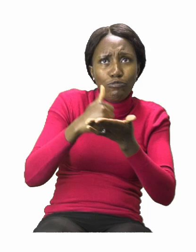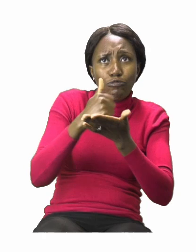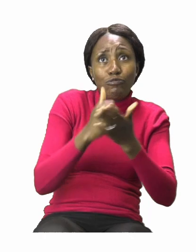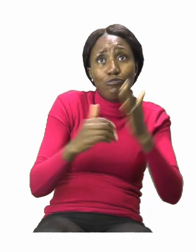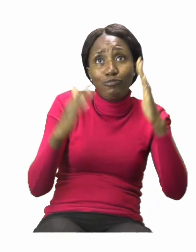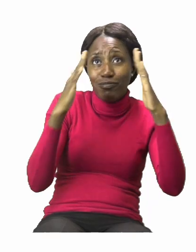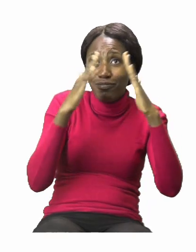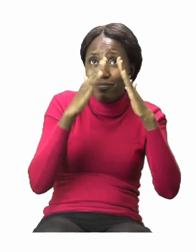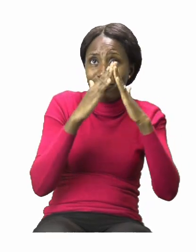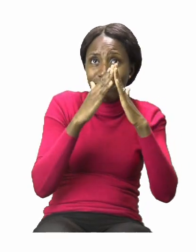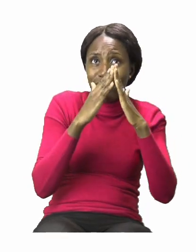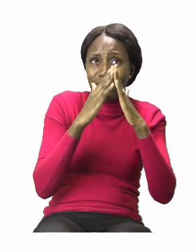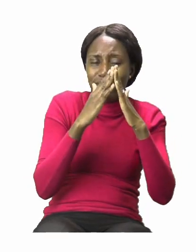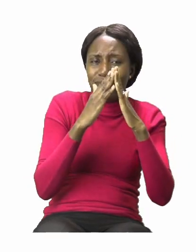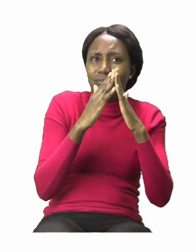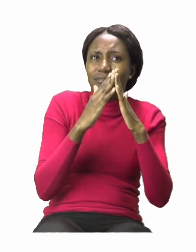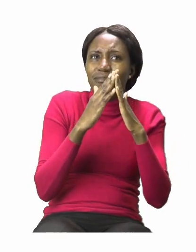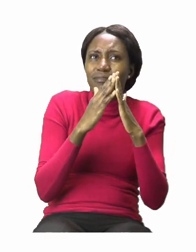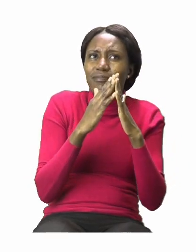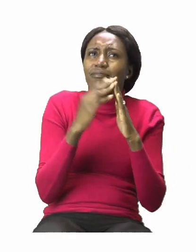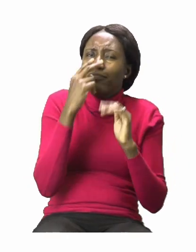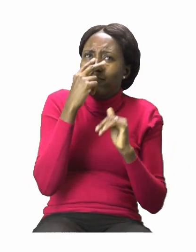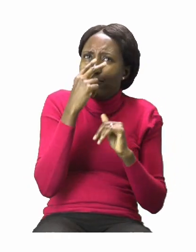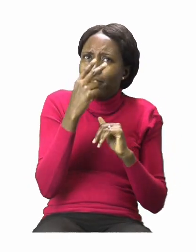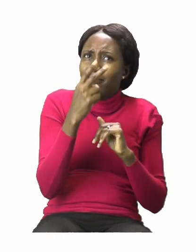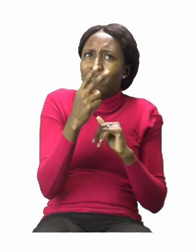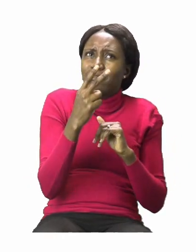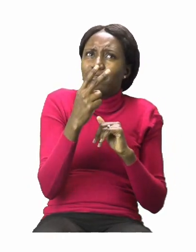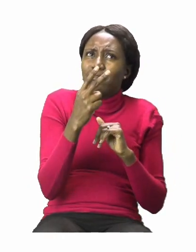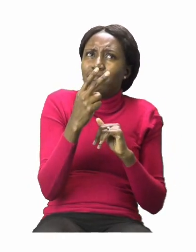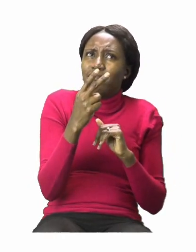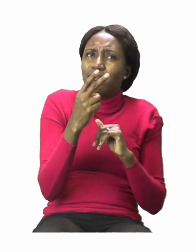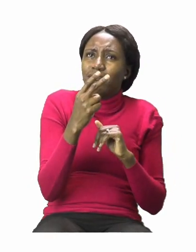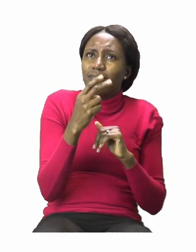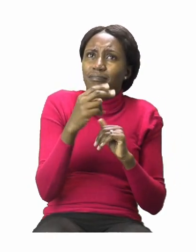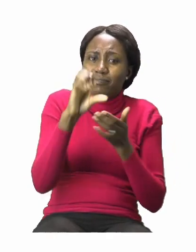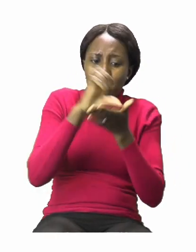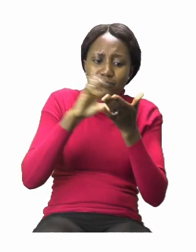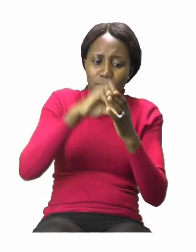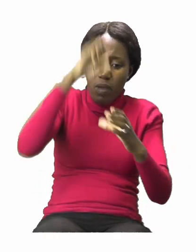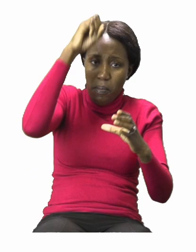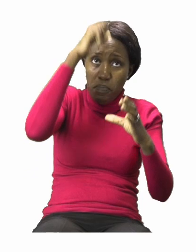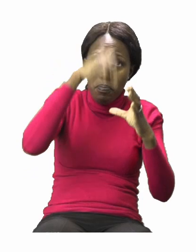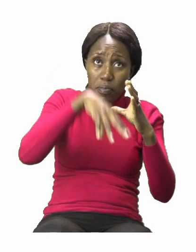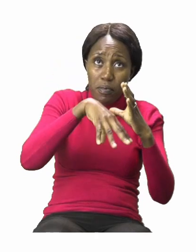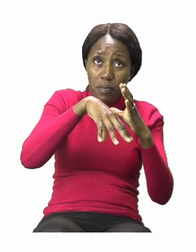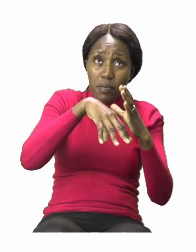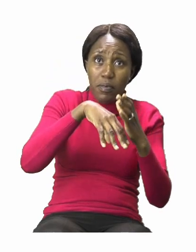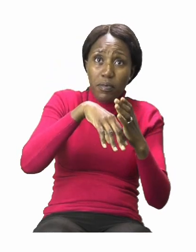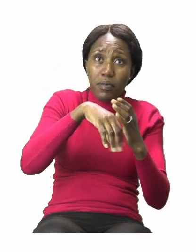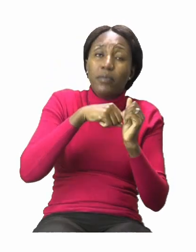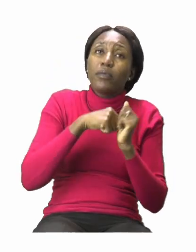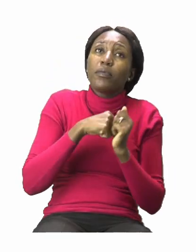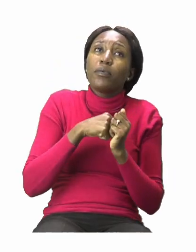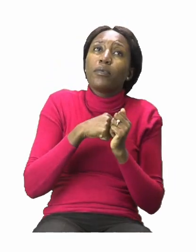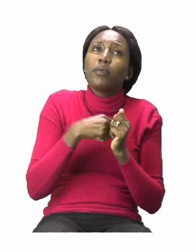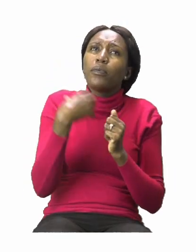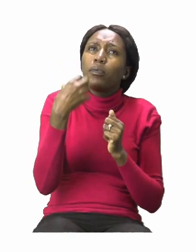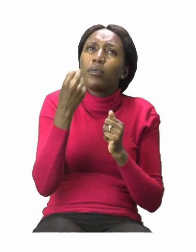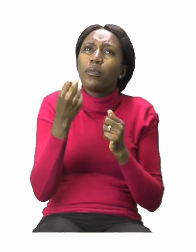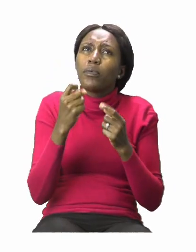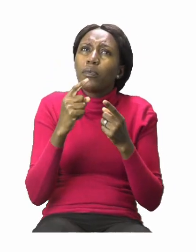the house. Now you can see there that we have a dustpan. Point to the dustpan, to